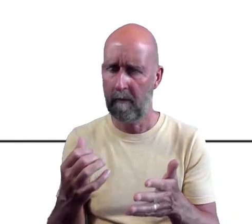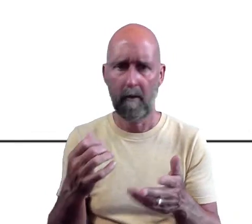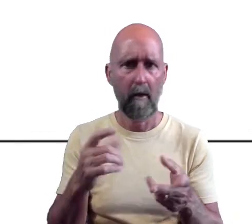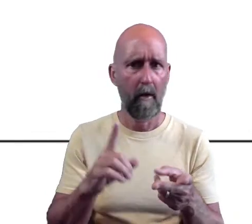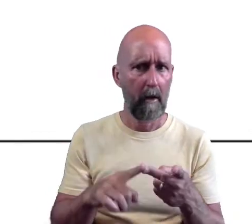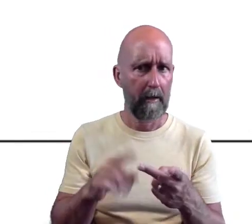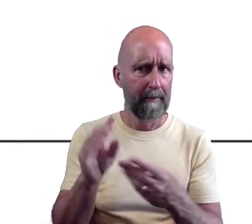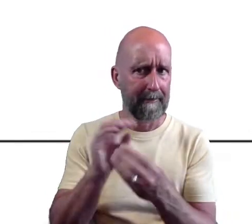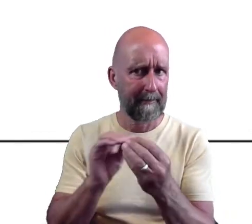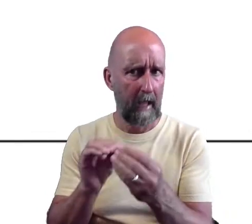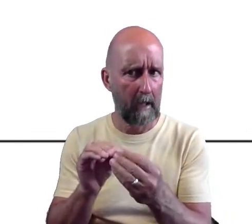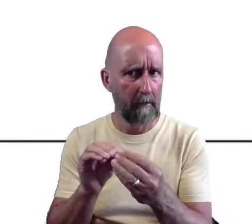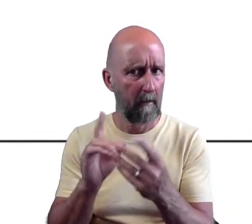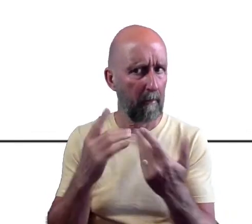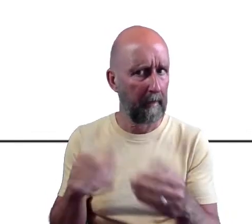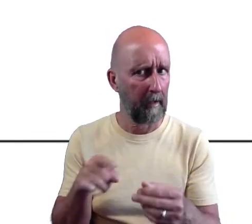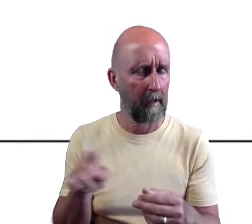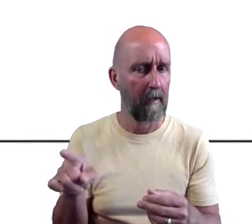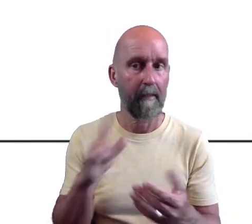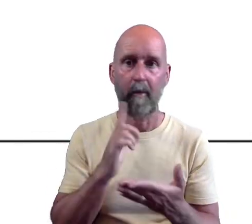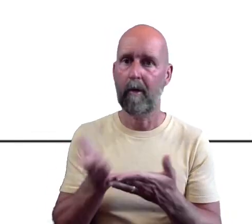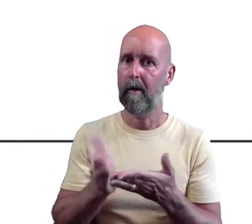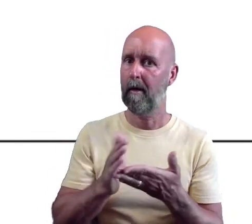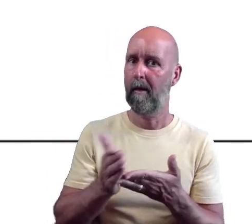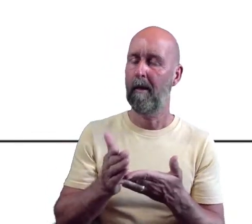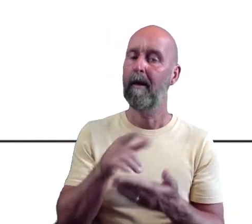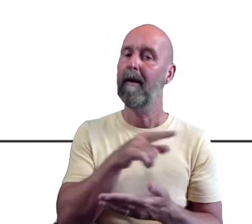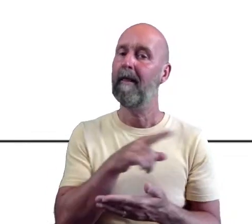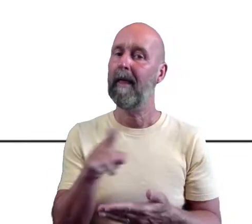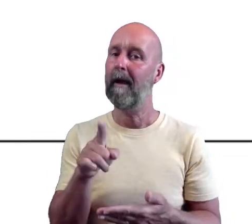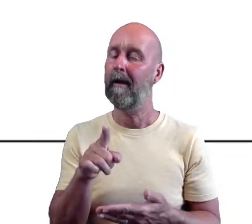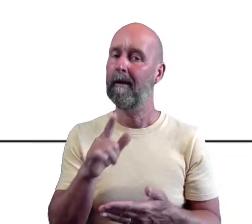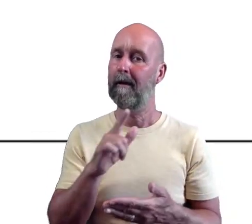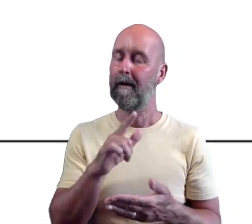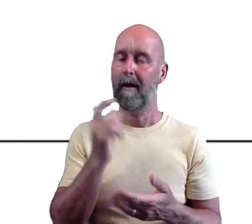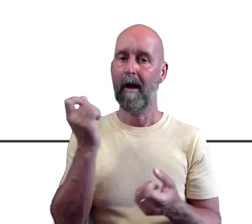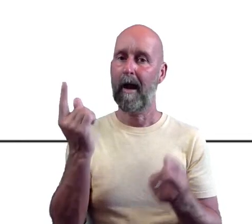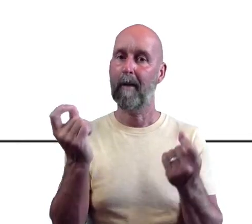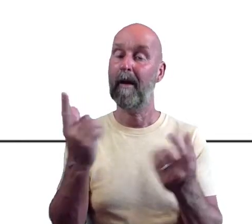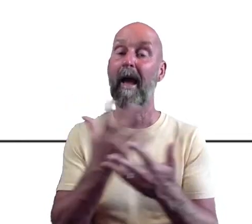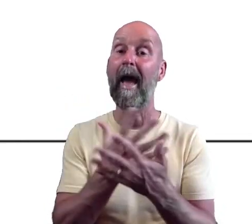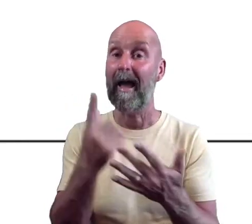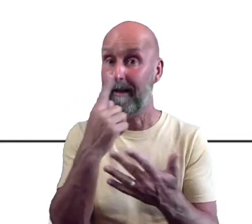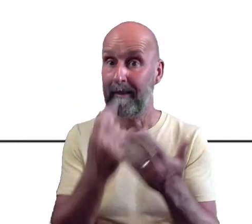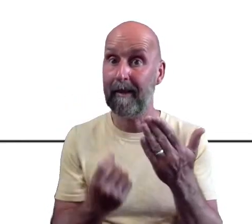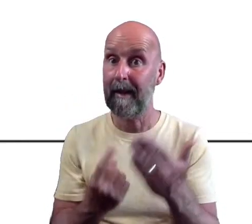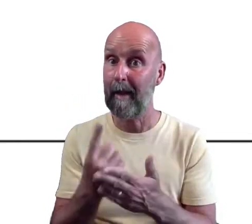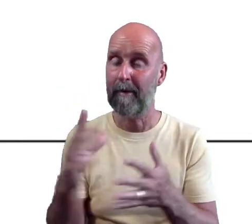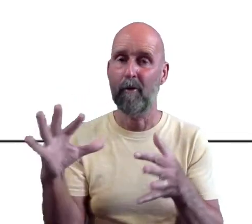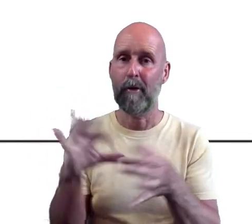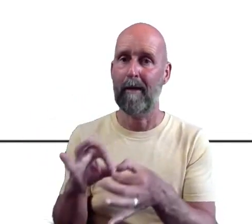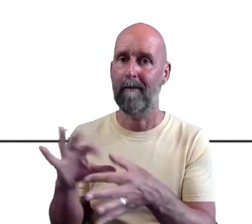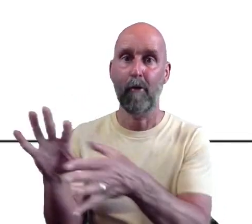connection. And these coincidences created the sense that anything could potentially be connected to anything else